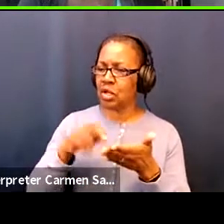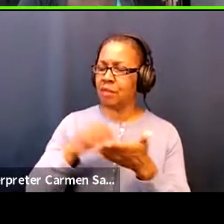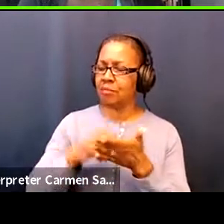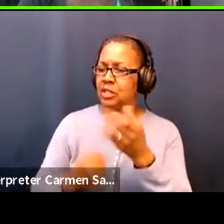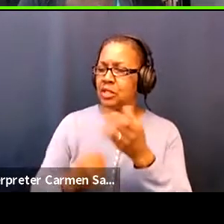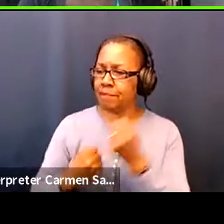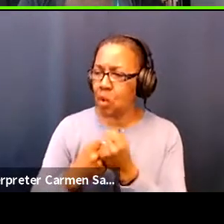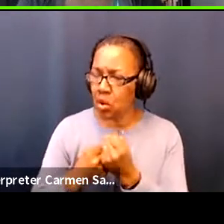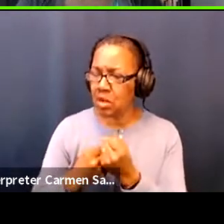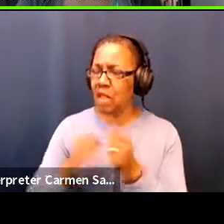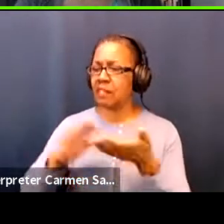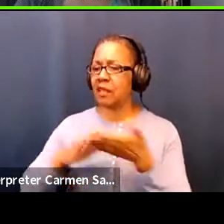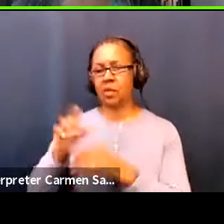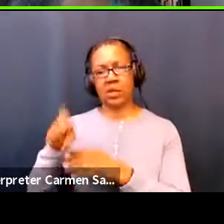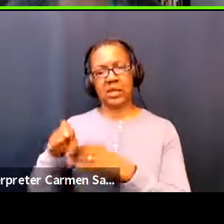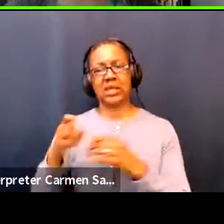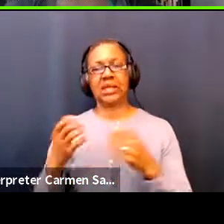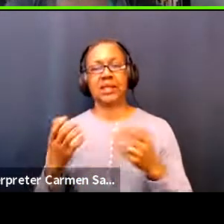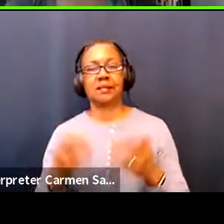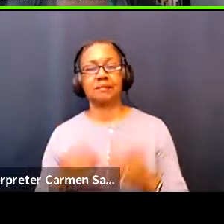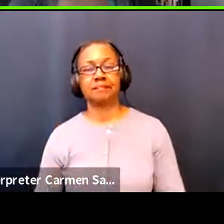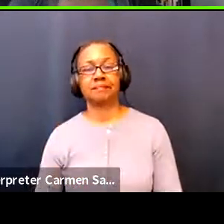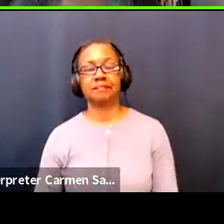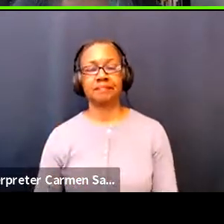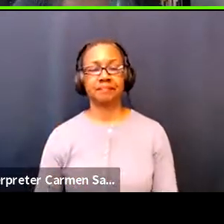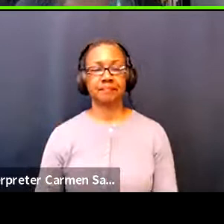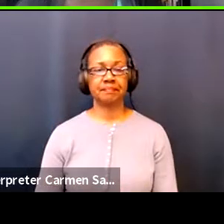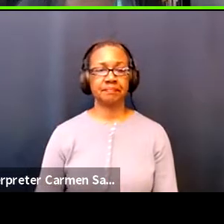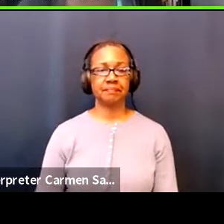support of those needs?